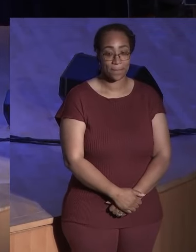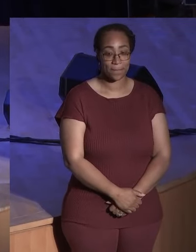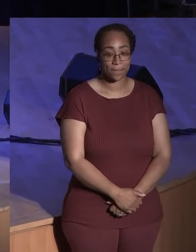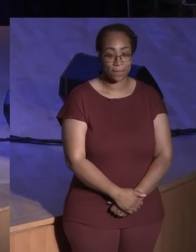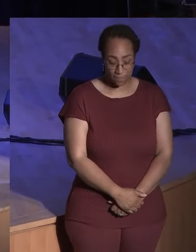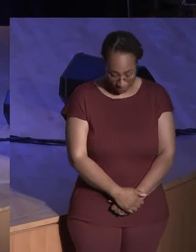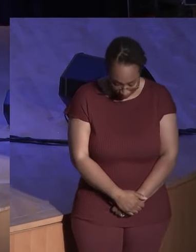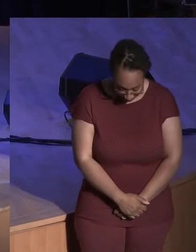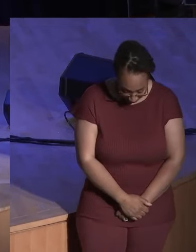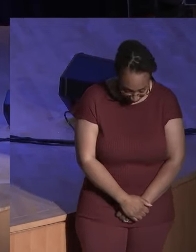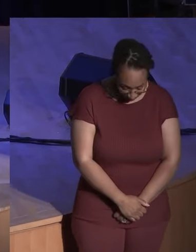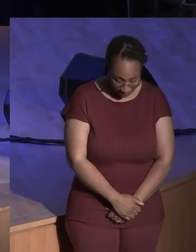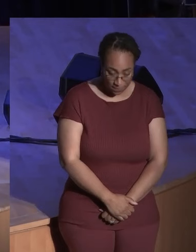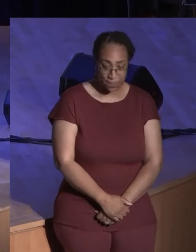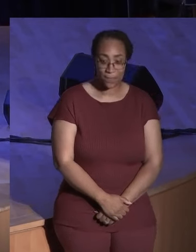aloha e.